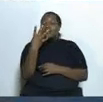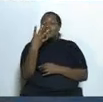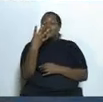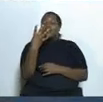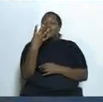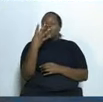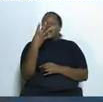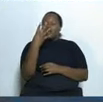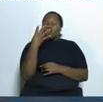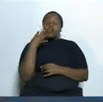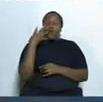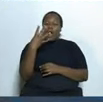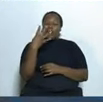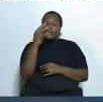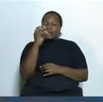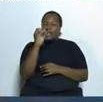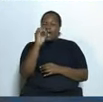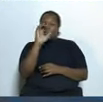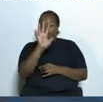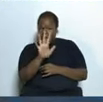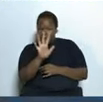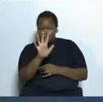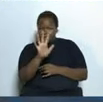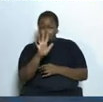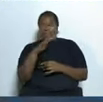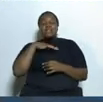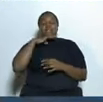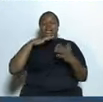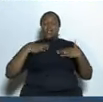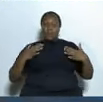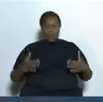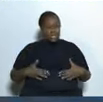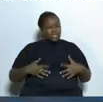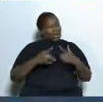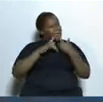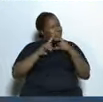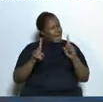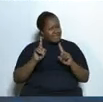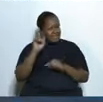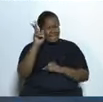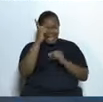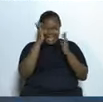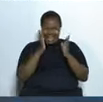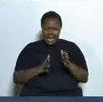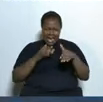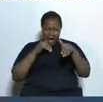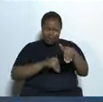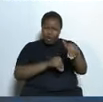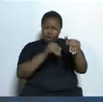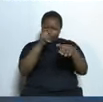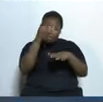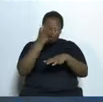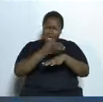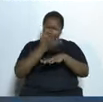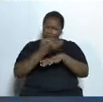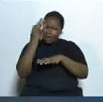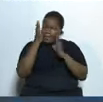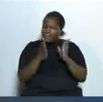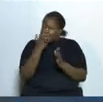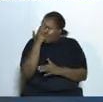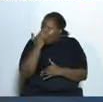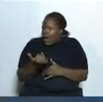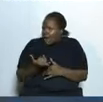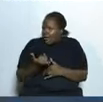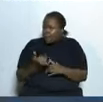405 bodies. Why did these Kenyans follow this cult leader? And why do